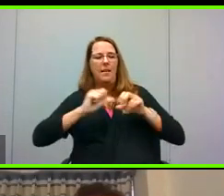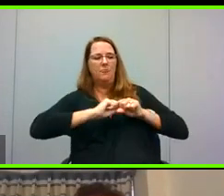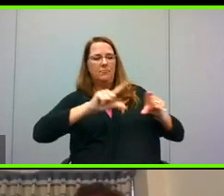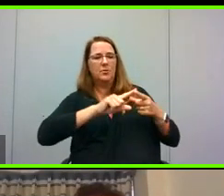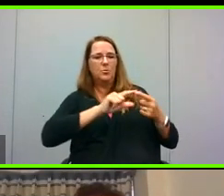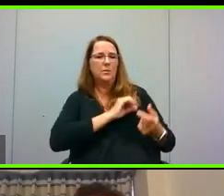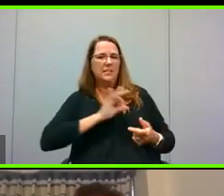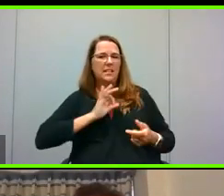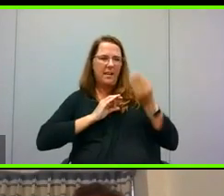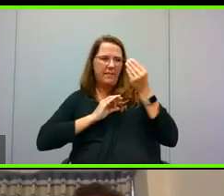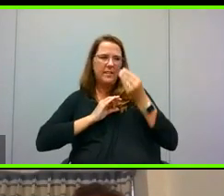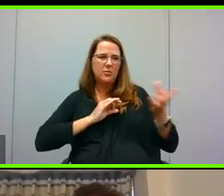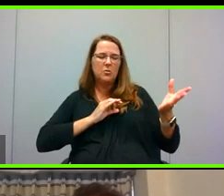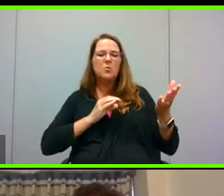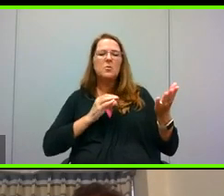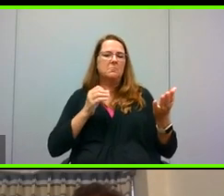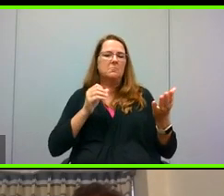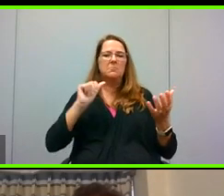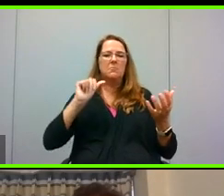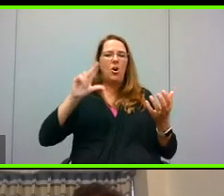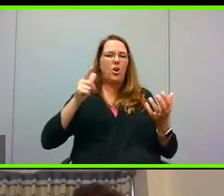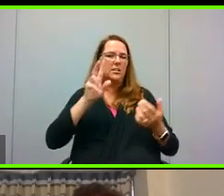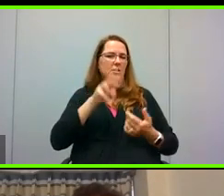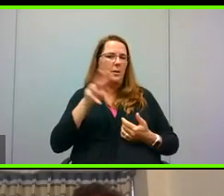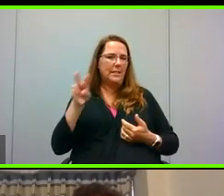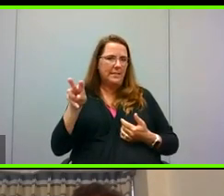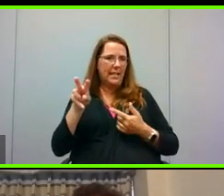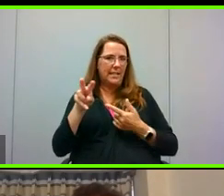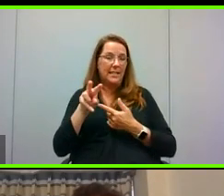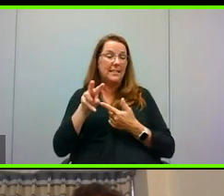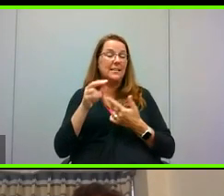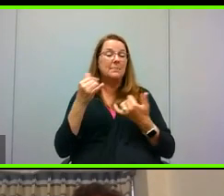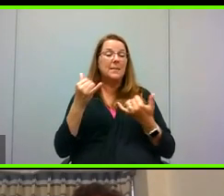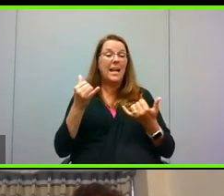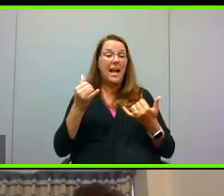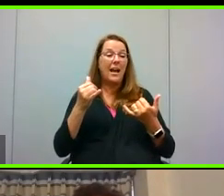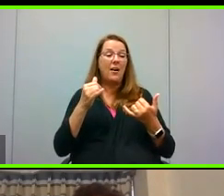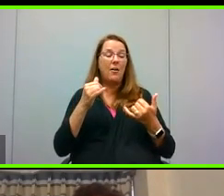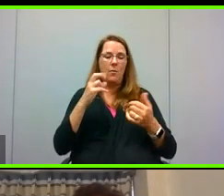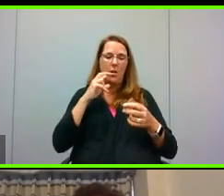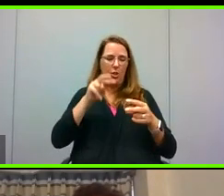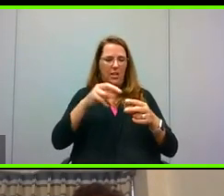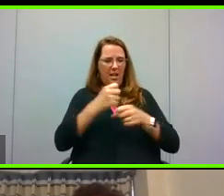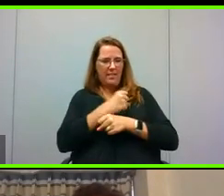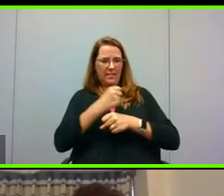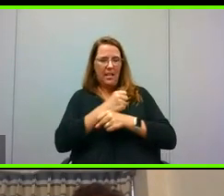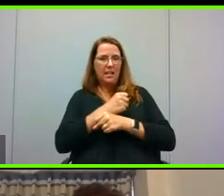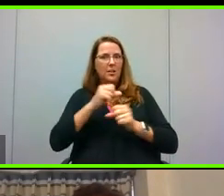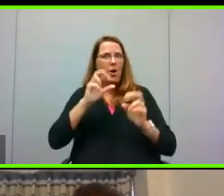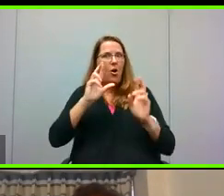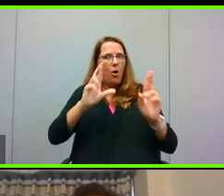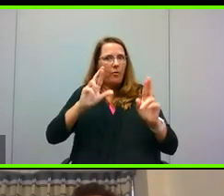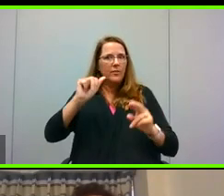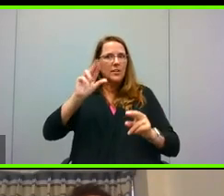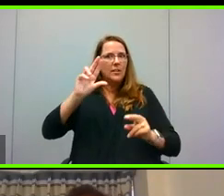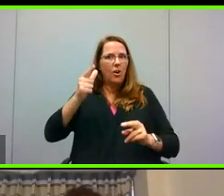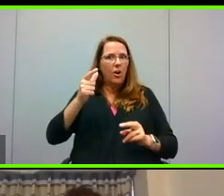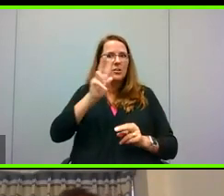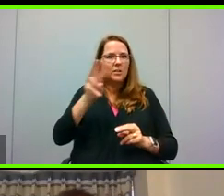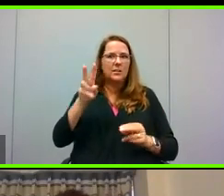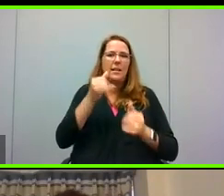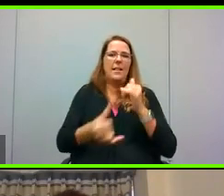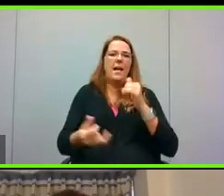be until August the 22nd. Well, each day we're looking at the stats and we're hoping that that will be the last day. Tim has a plan